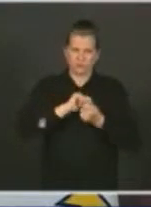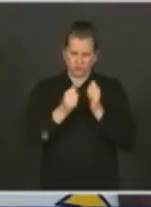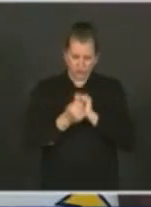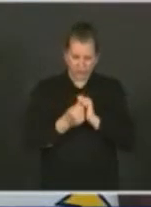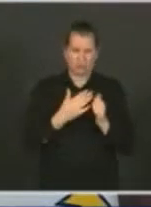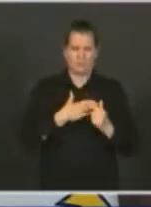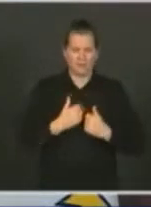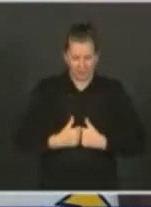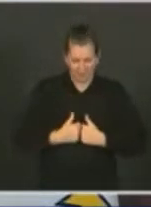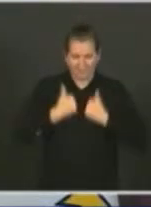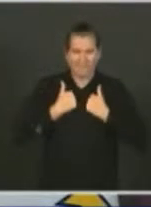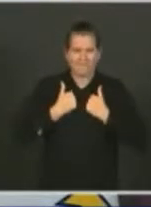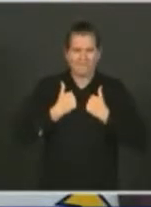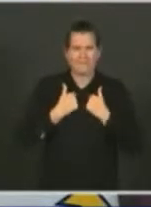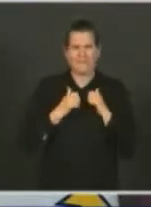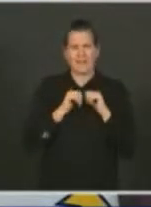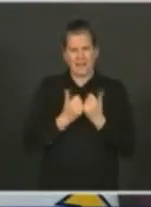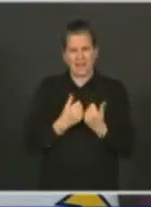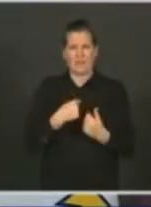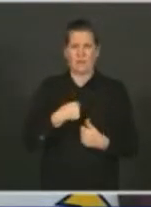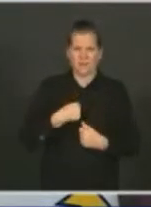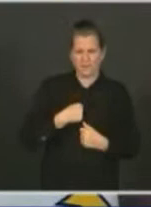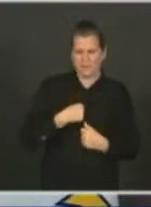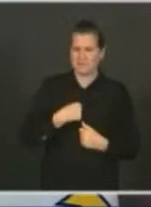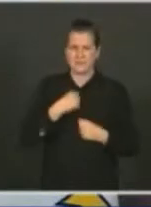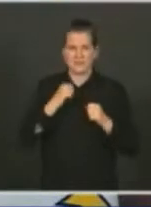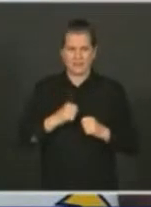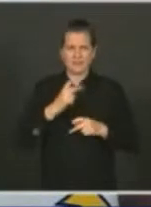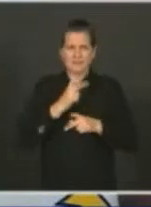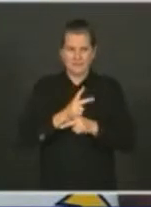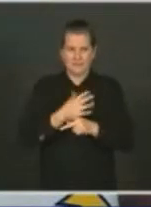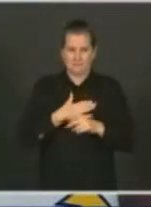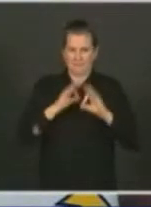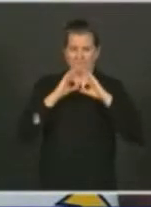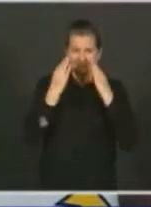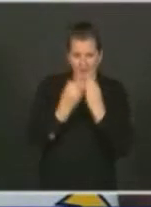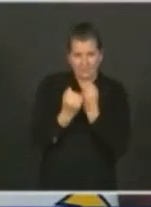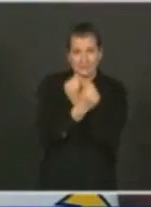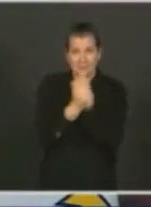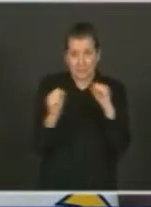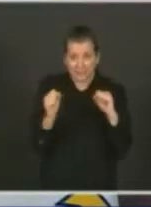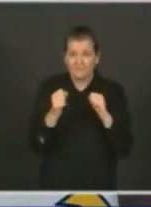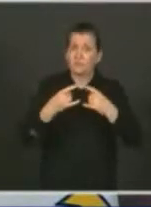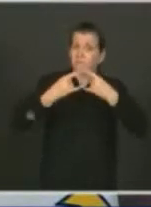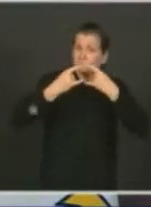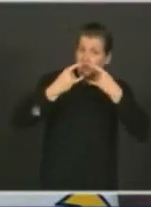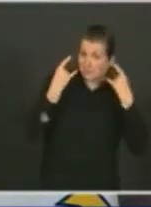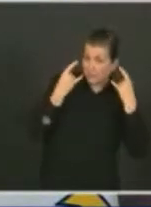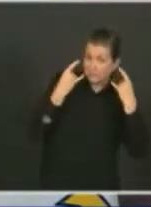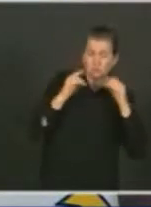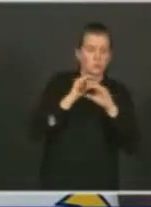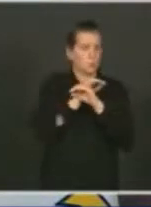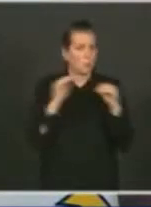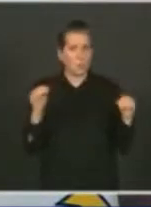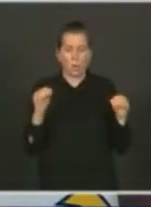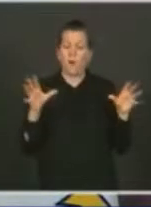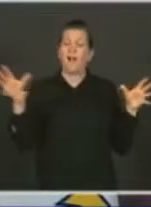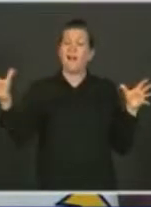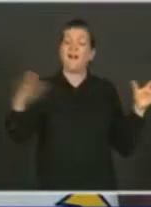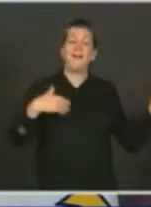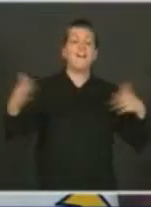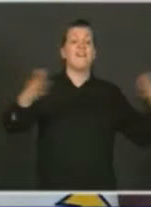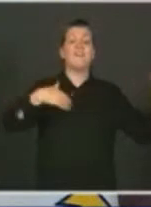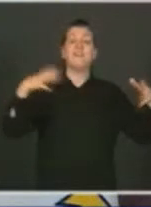to make sure you and your family wear masks, to really make sure you're not going to have informal gatherings, and